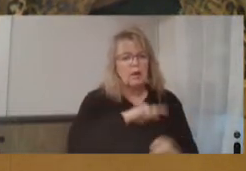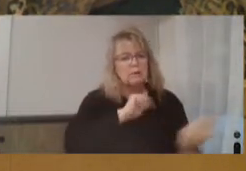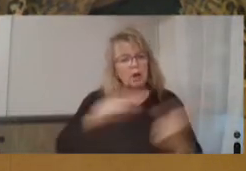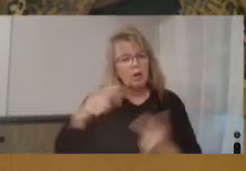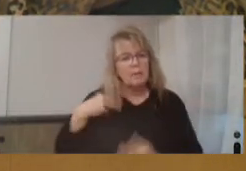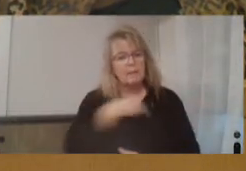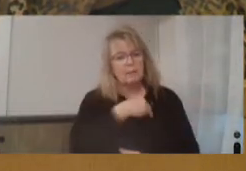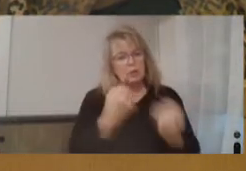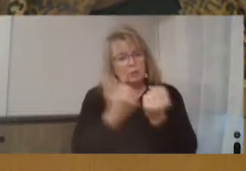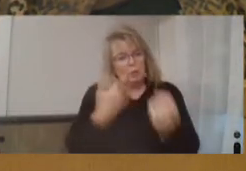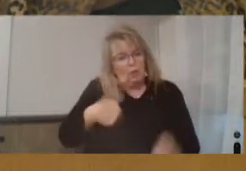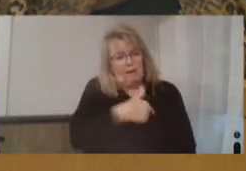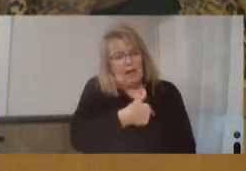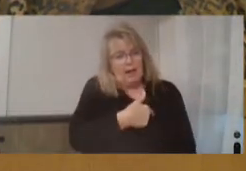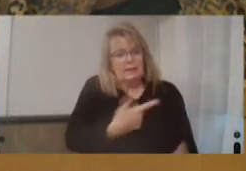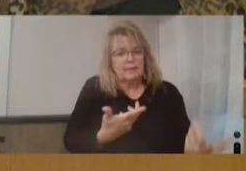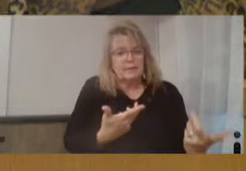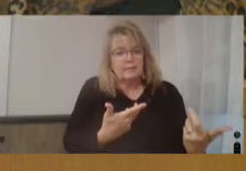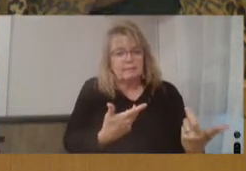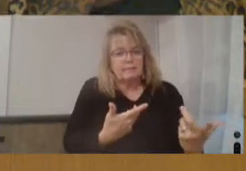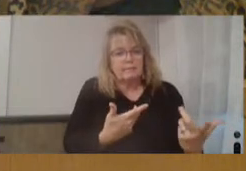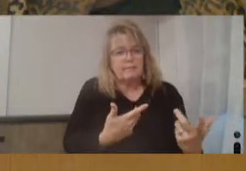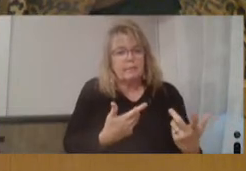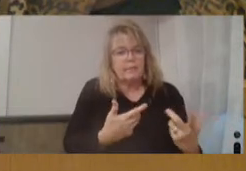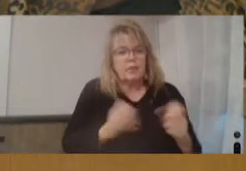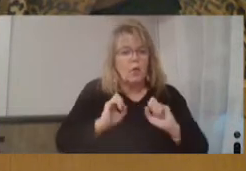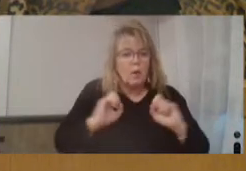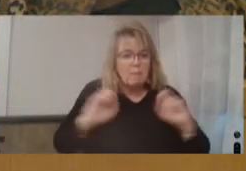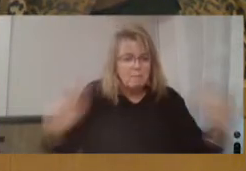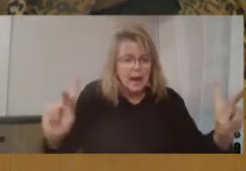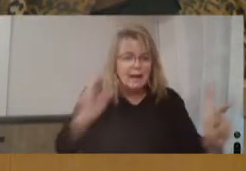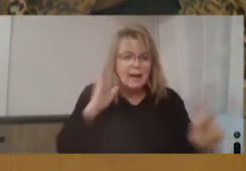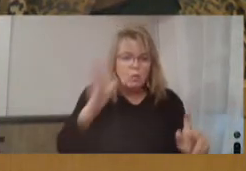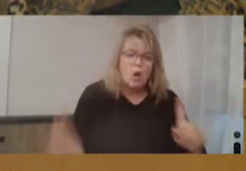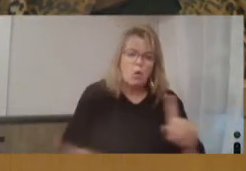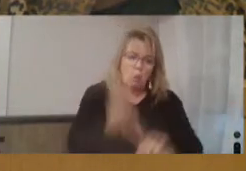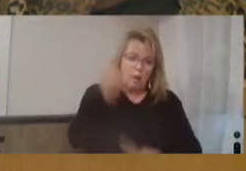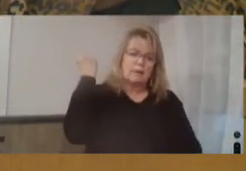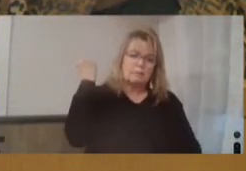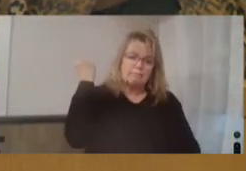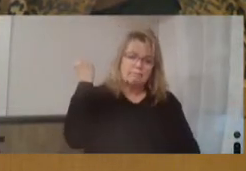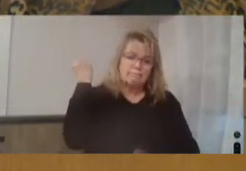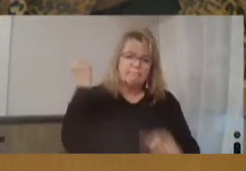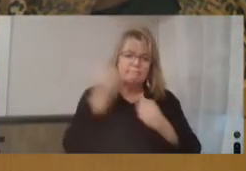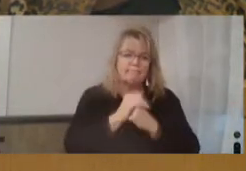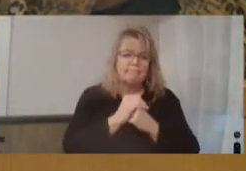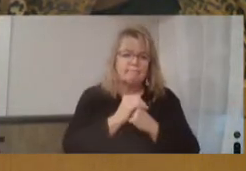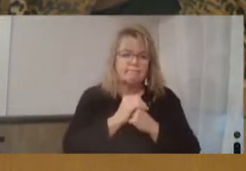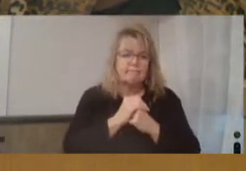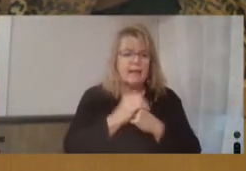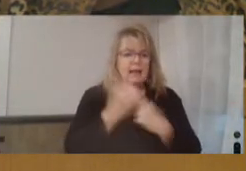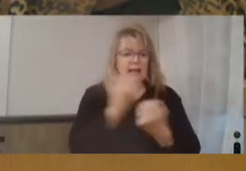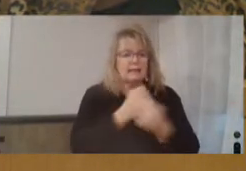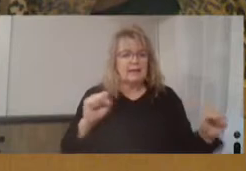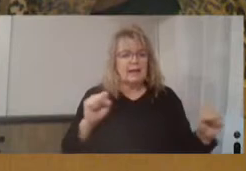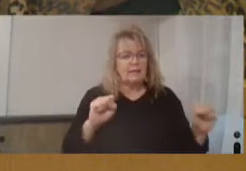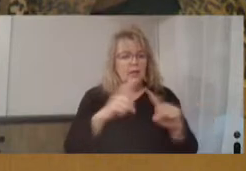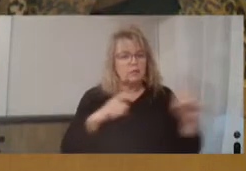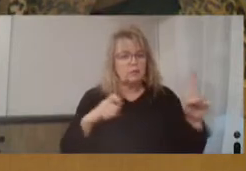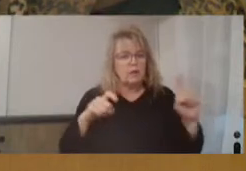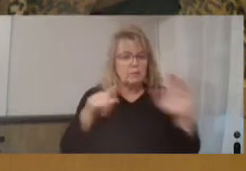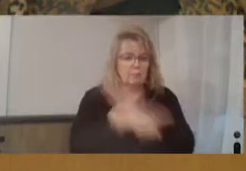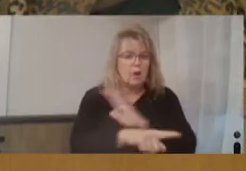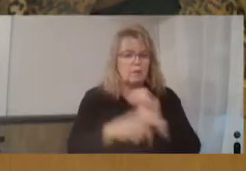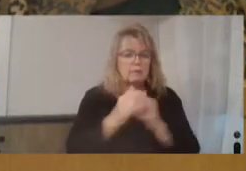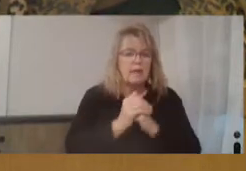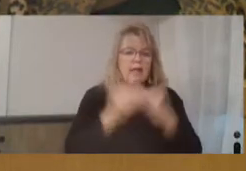us. We're getting back out here, and we're going to win this battle. Nobody can save us from us but us. Thank you for allowing me to